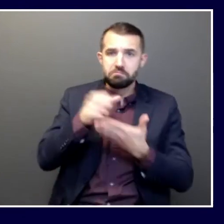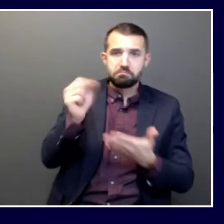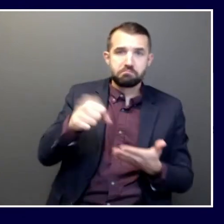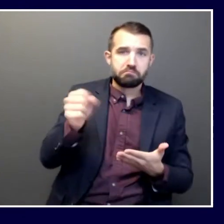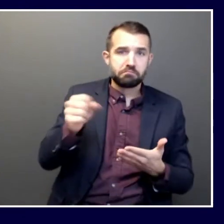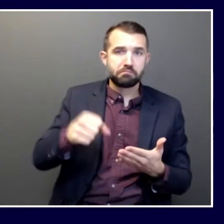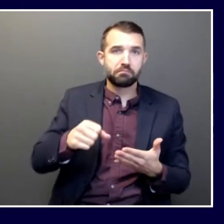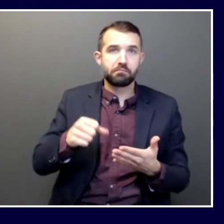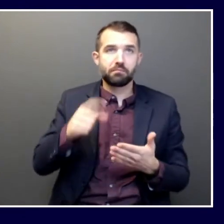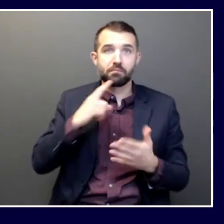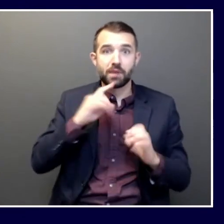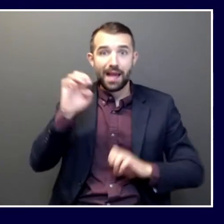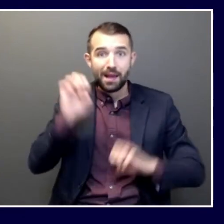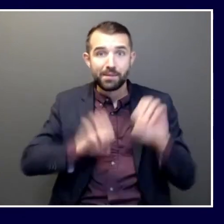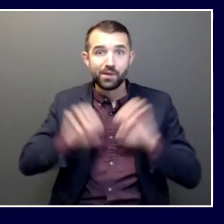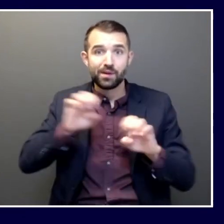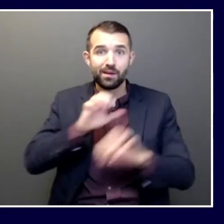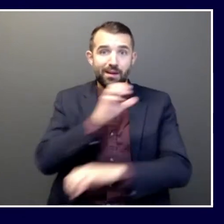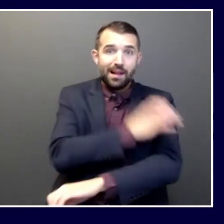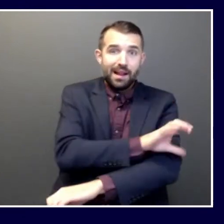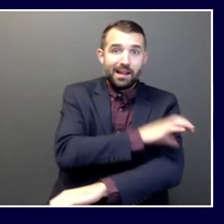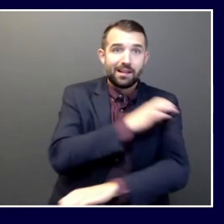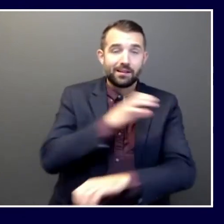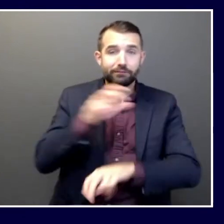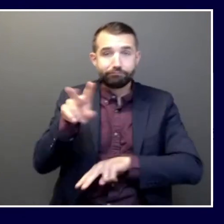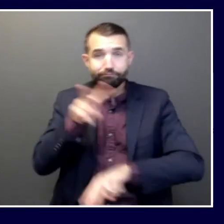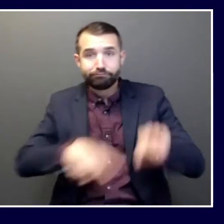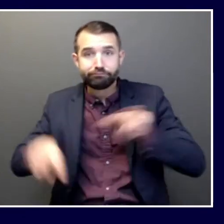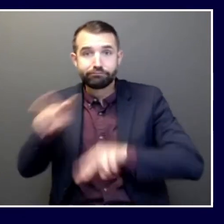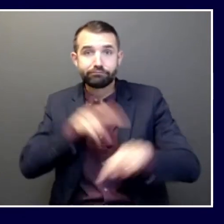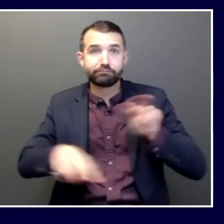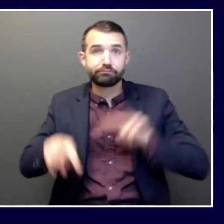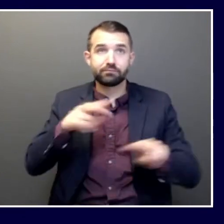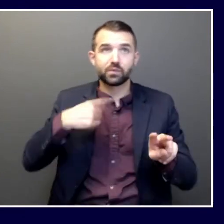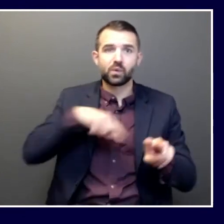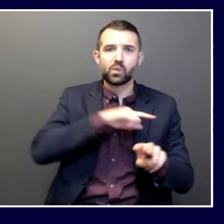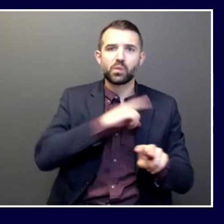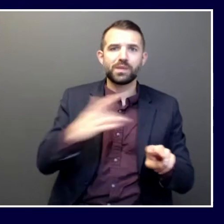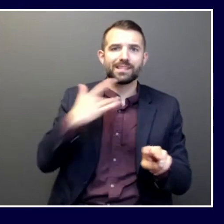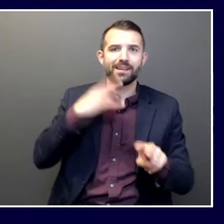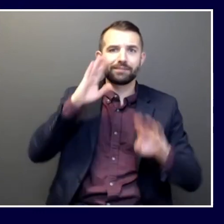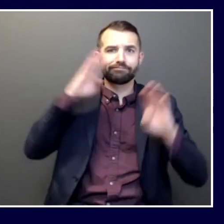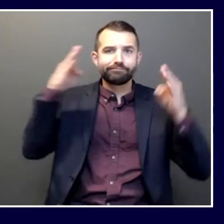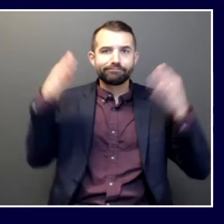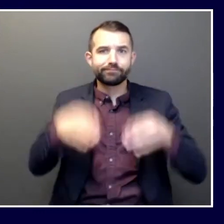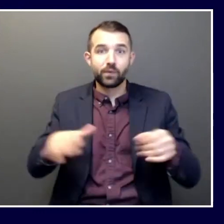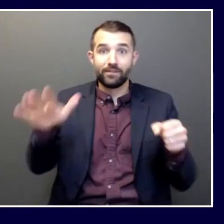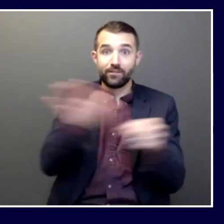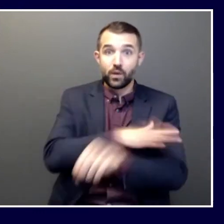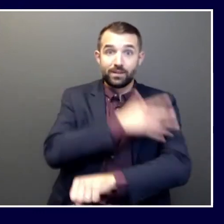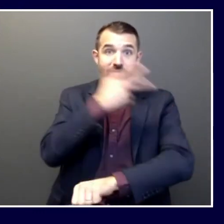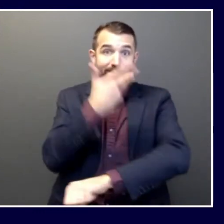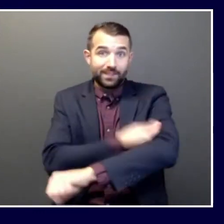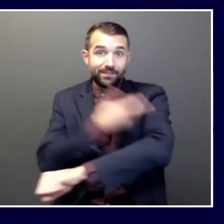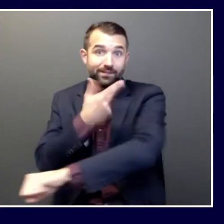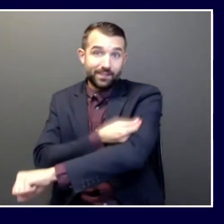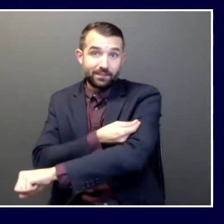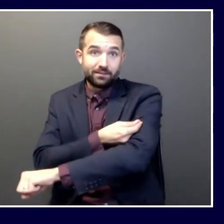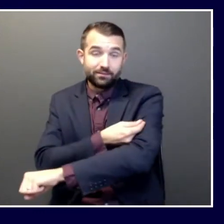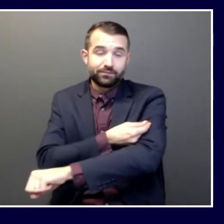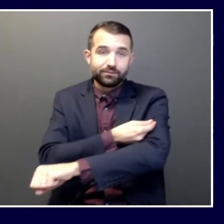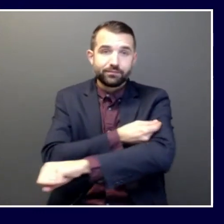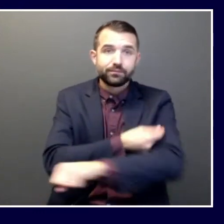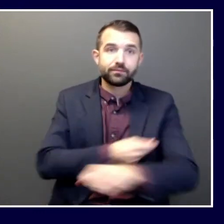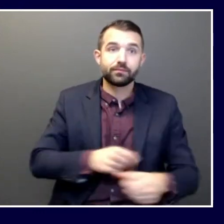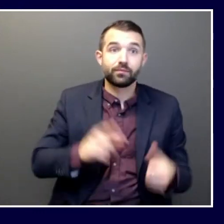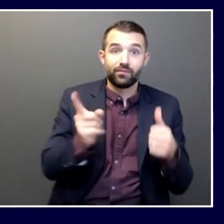differences are after someone is fully vaccinated. But when you really scrutinize those data, as the CDC and FDA did, you